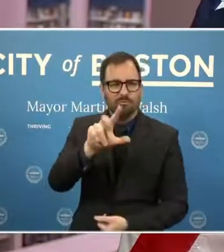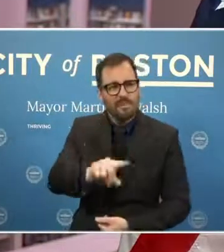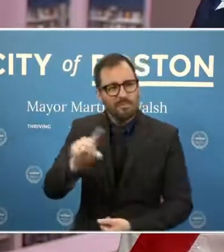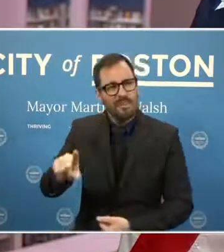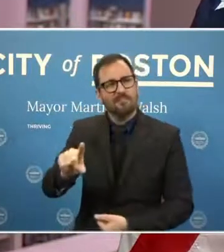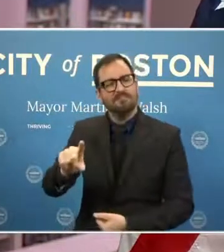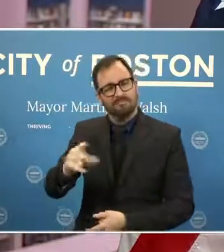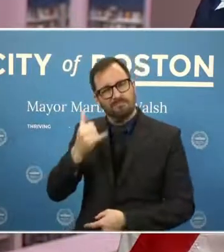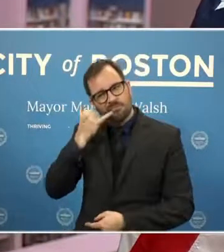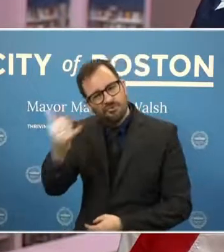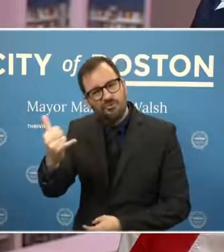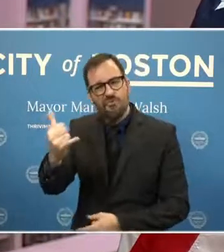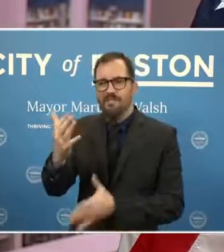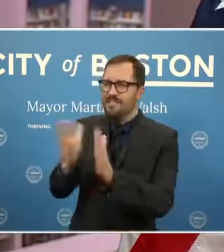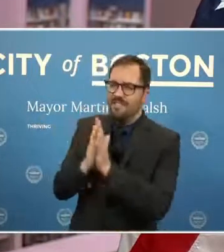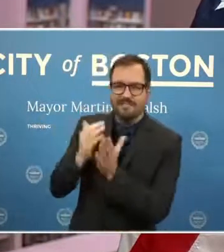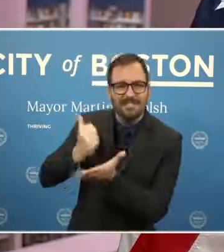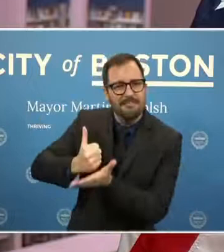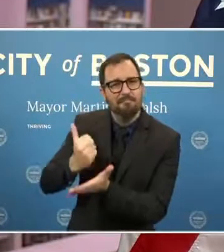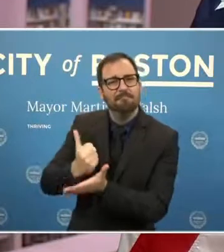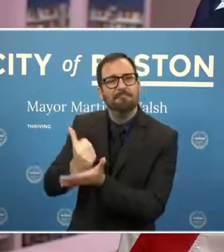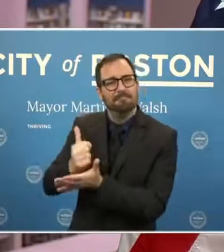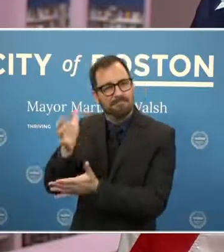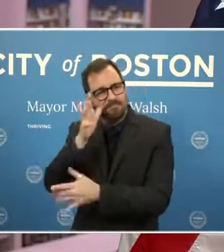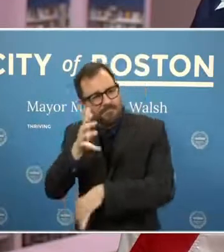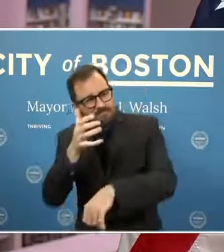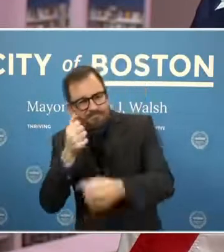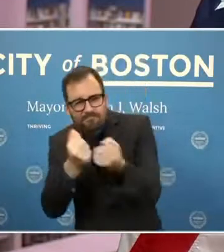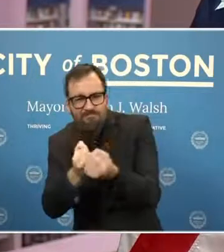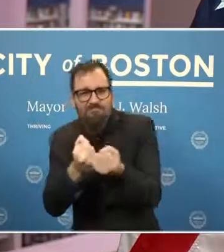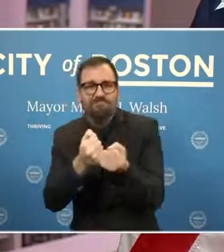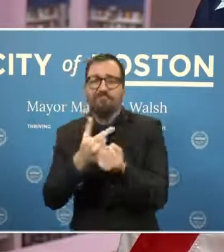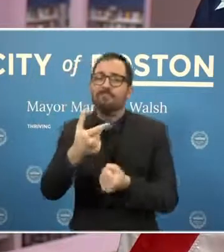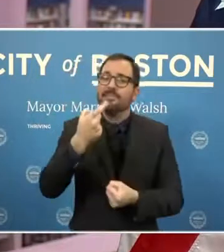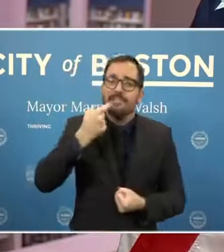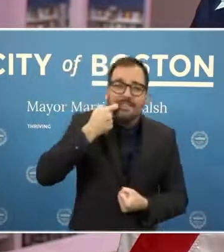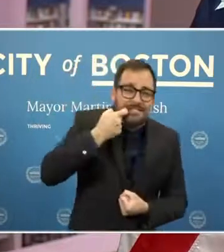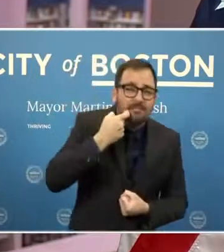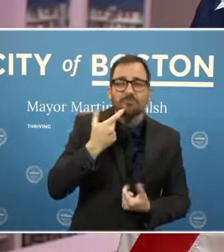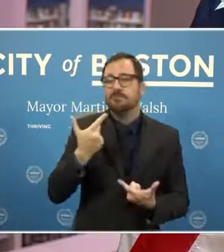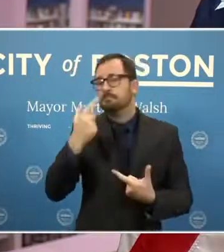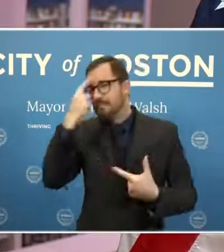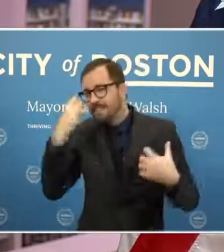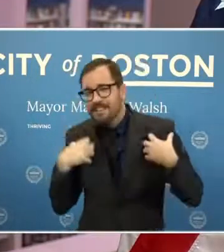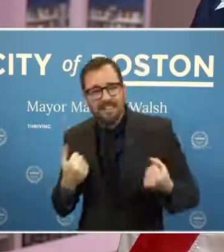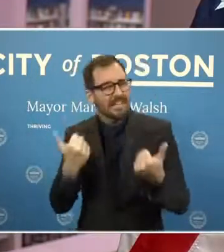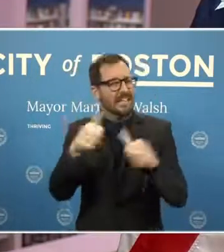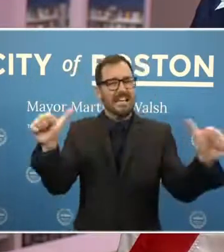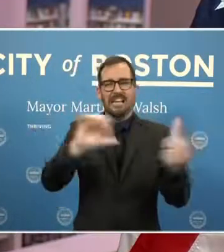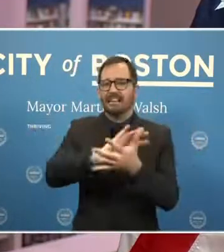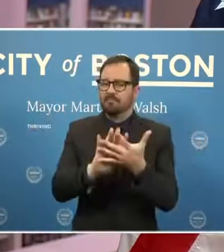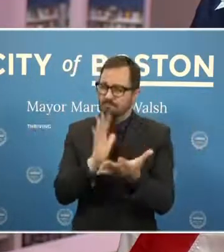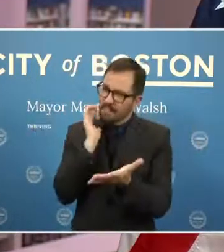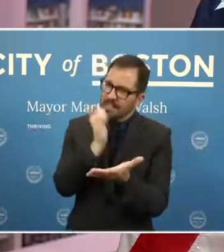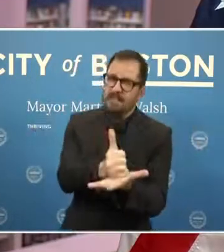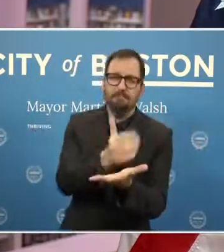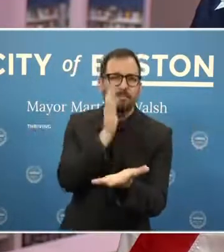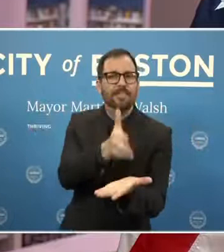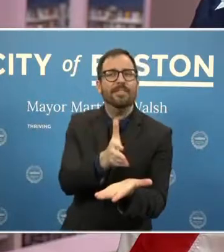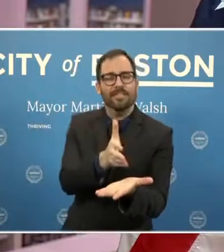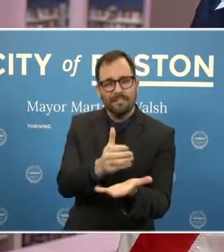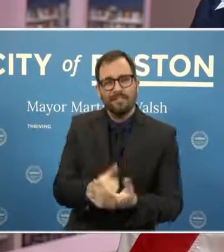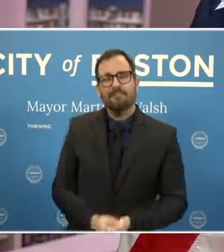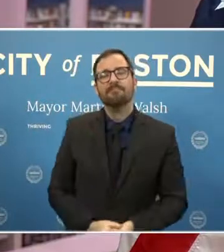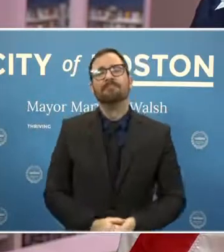But if 2020 was a year of struggle, it was also a year that brought out the best in our city. We saw nurses and doctors and medical